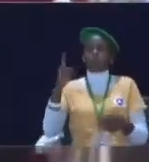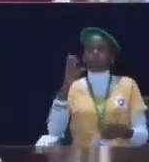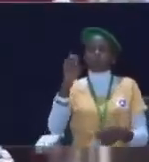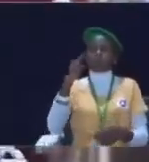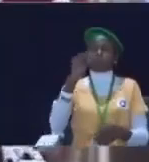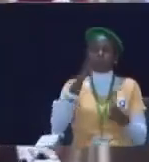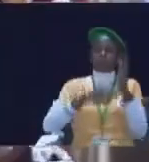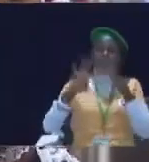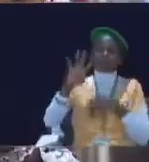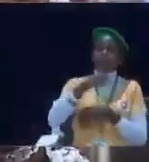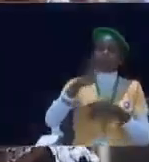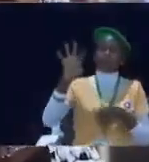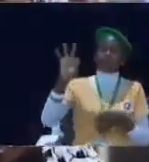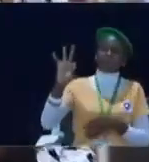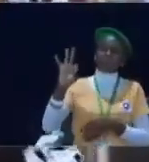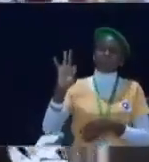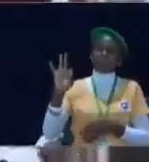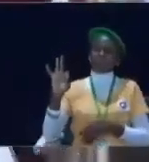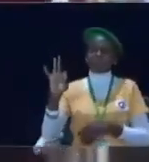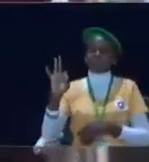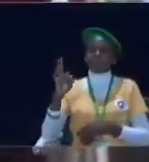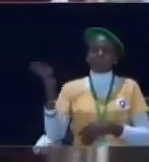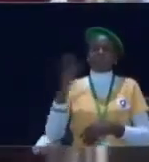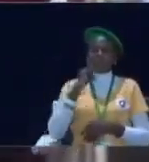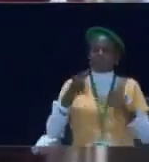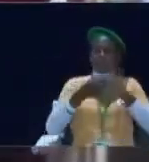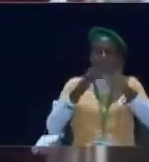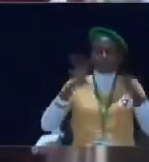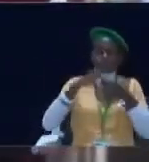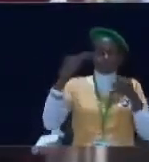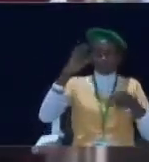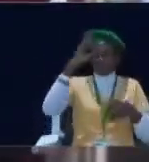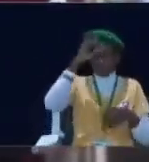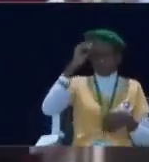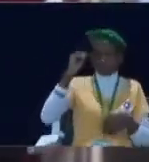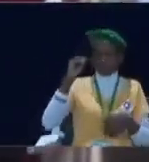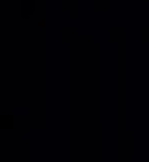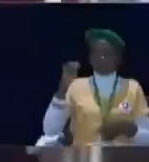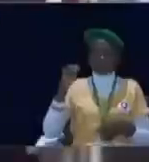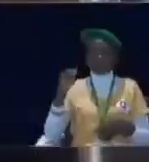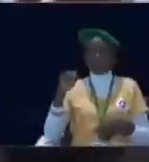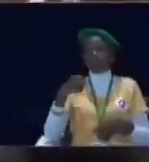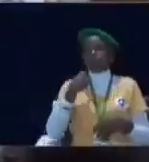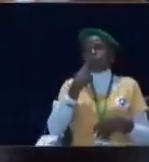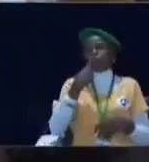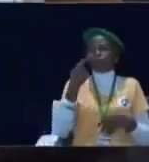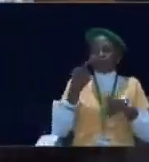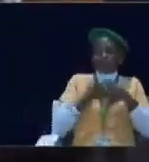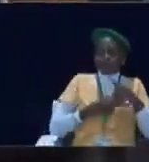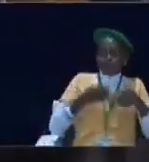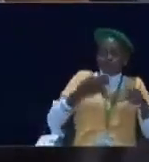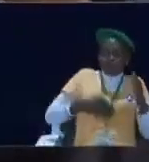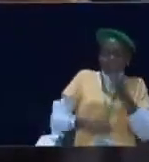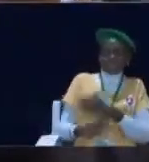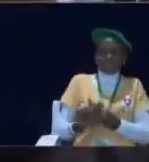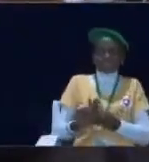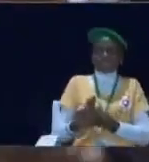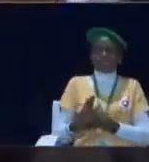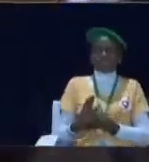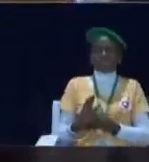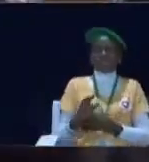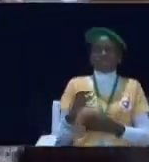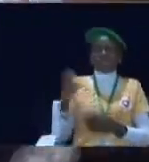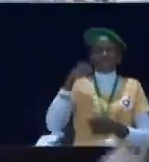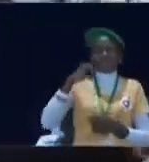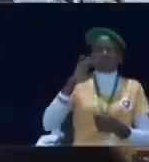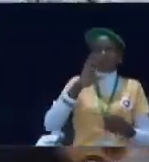First Chronicles chapter 4 verse 9, here is a story of a man who from birth he